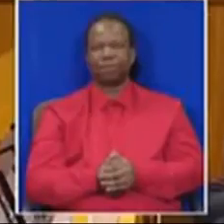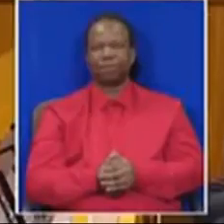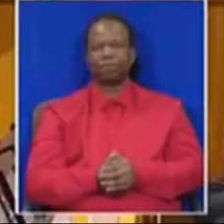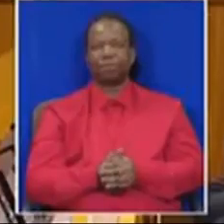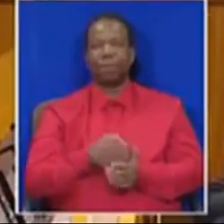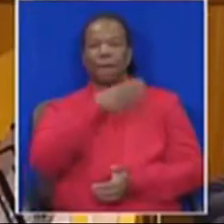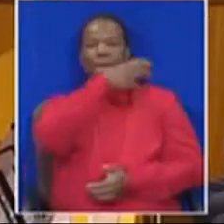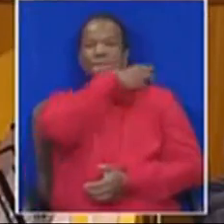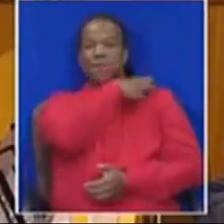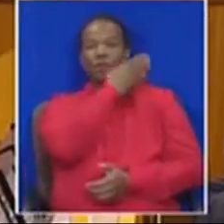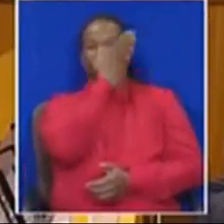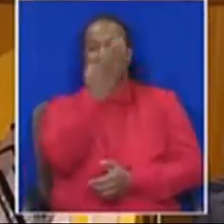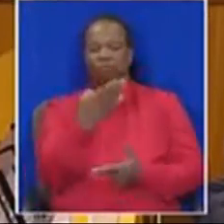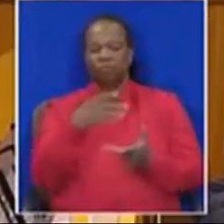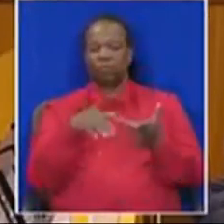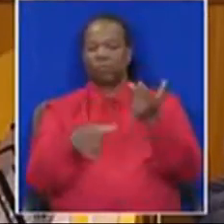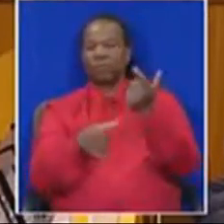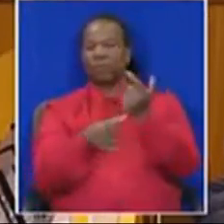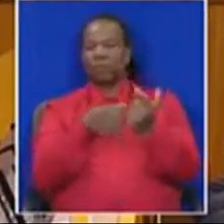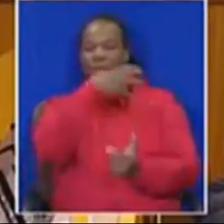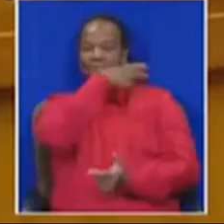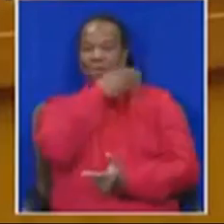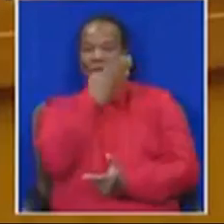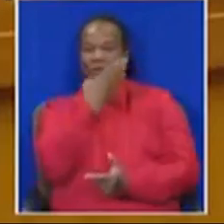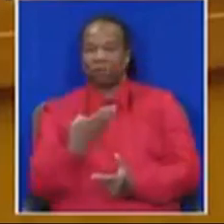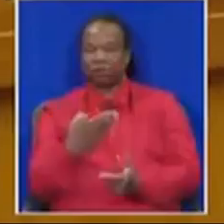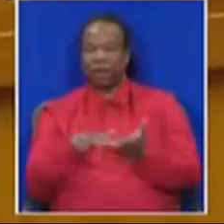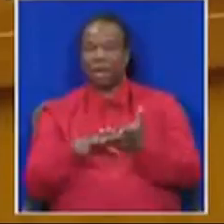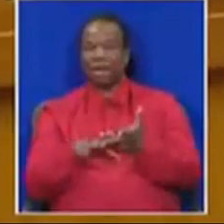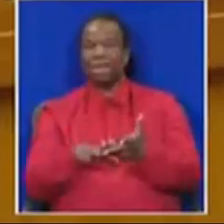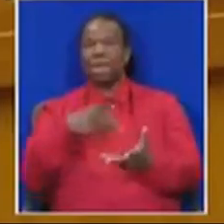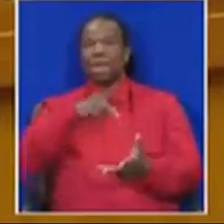Ministers and deputy ministers, premiers,